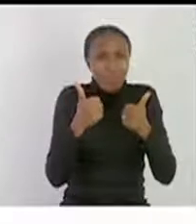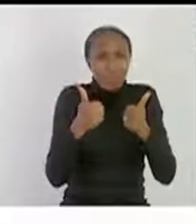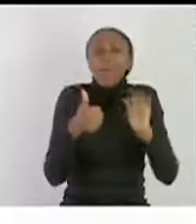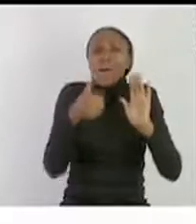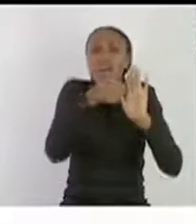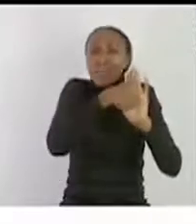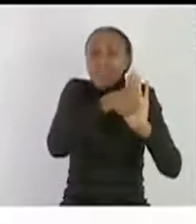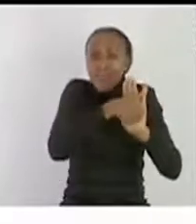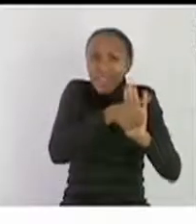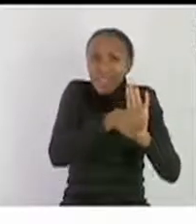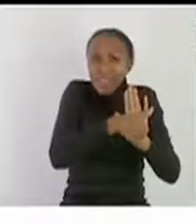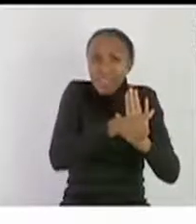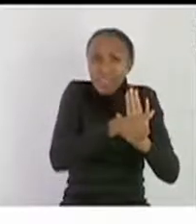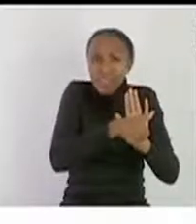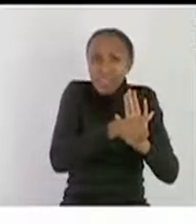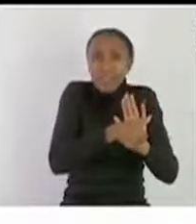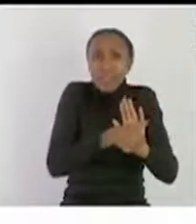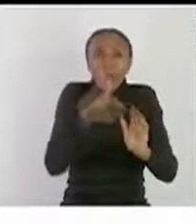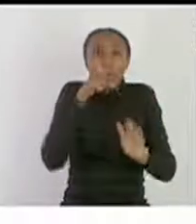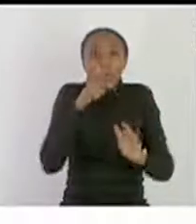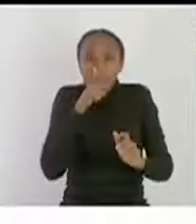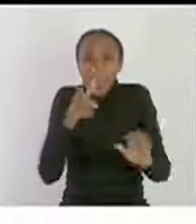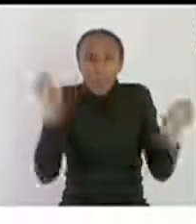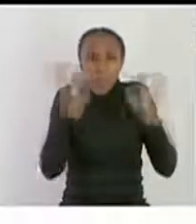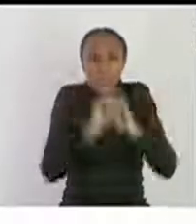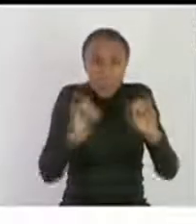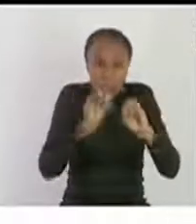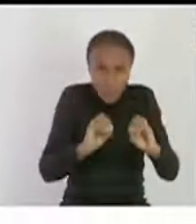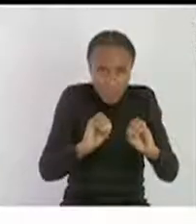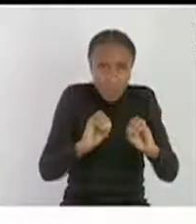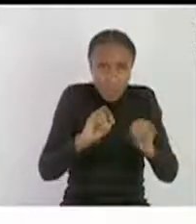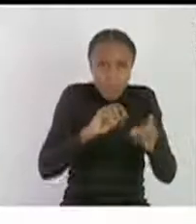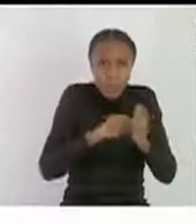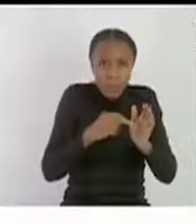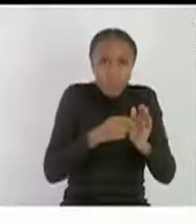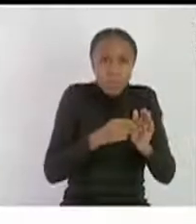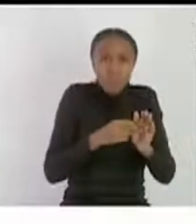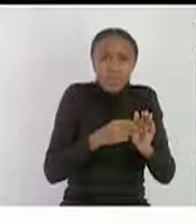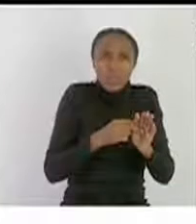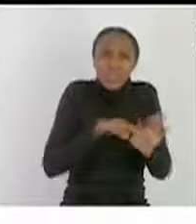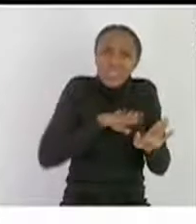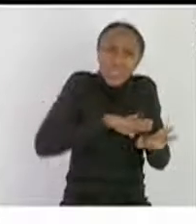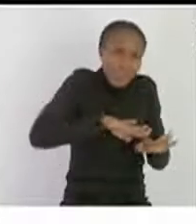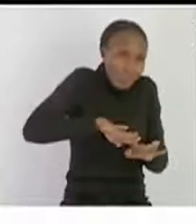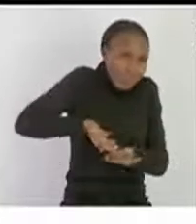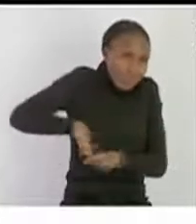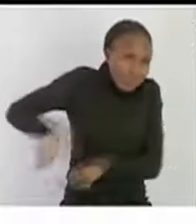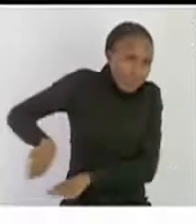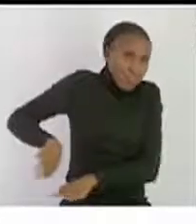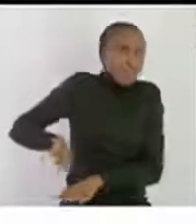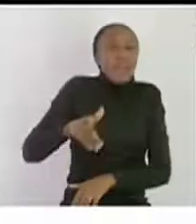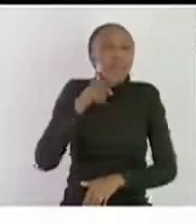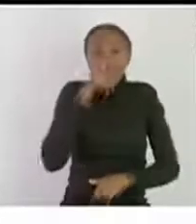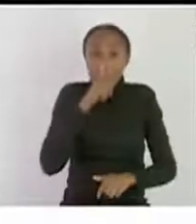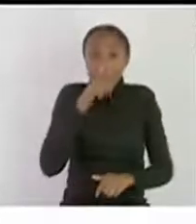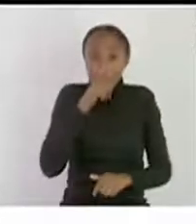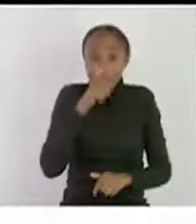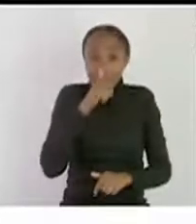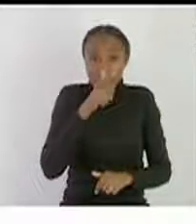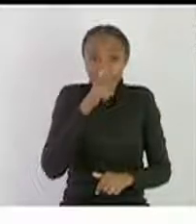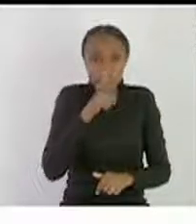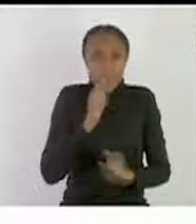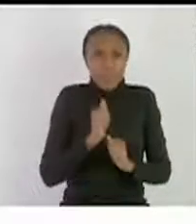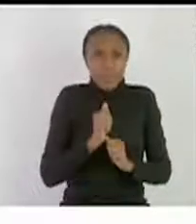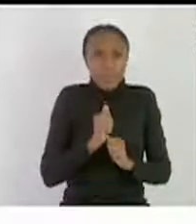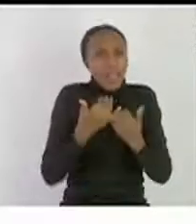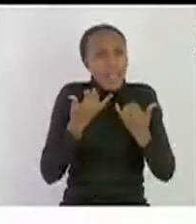abstain from sex, means you stay away completely from sex. What are